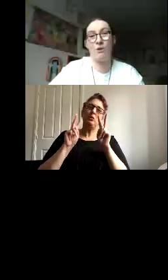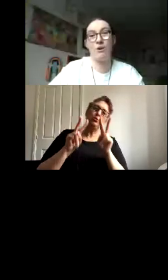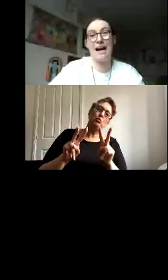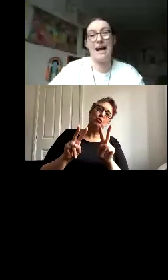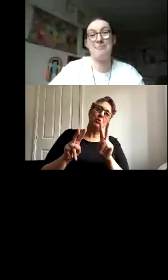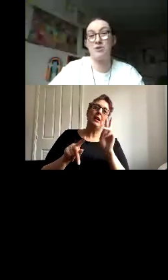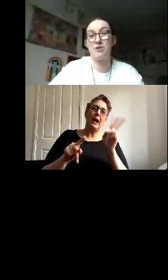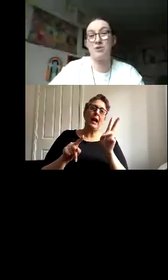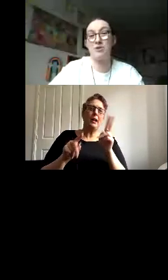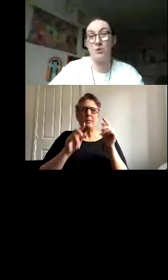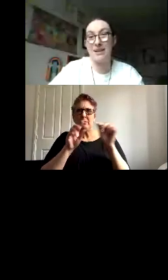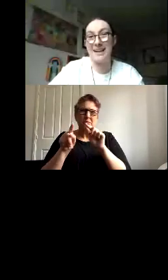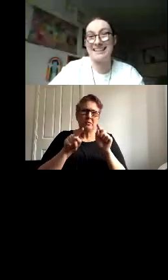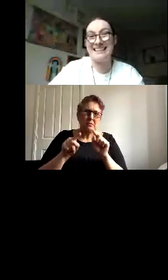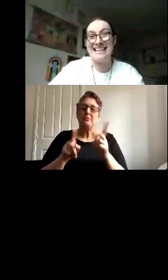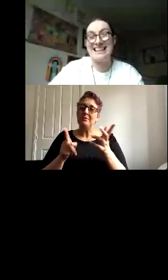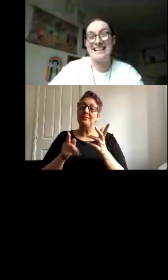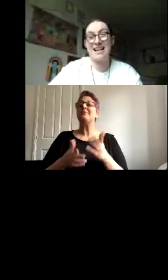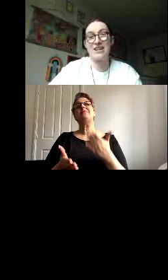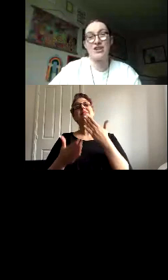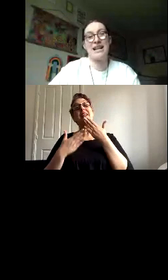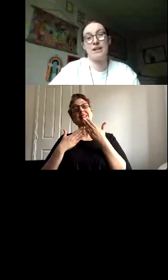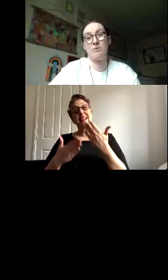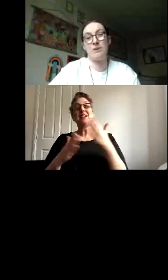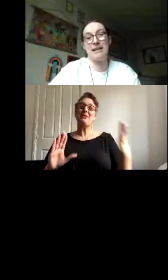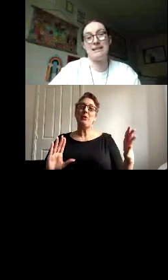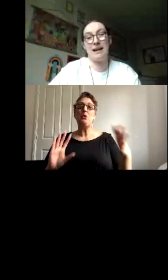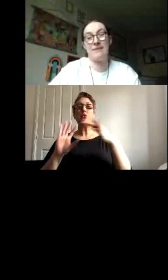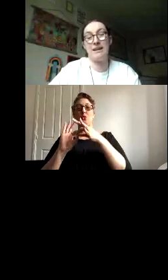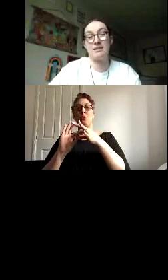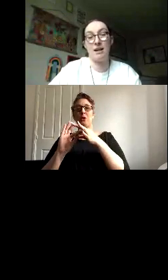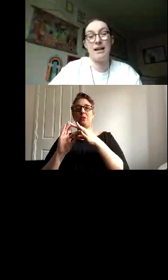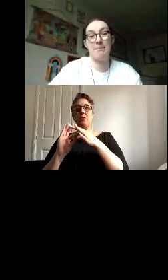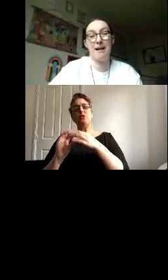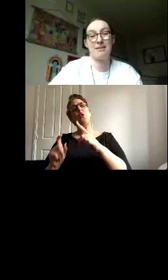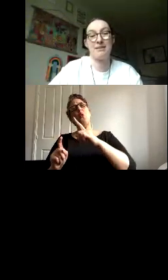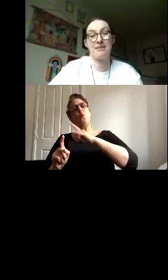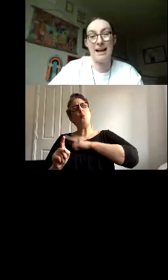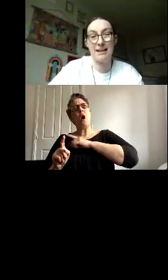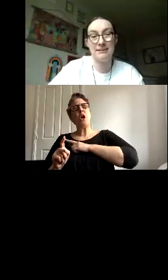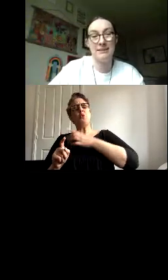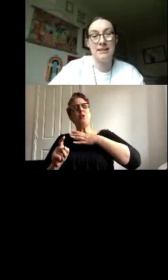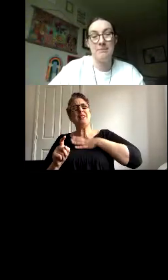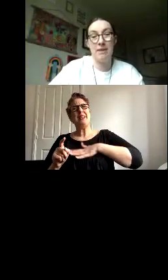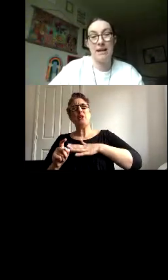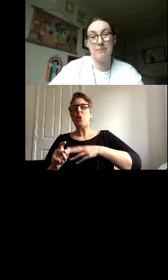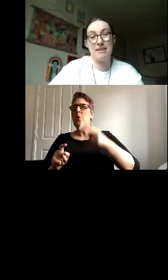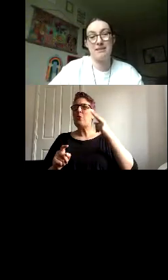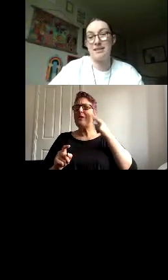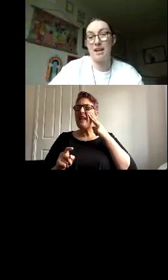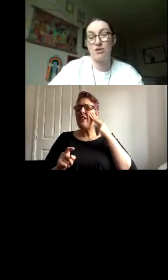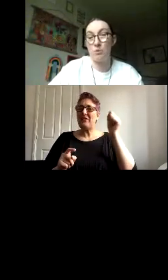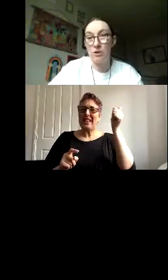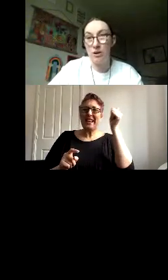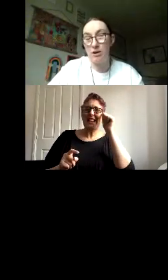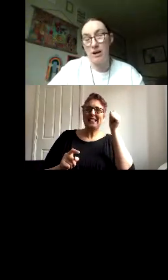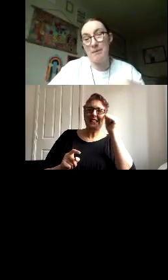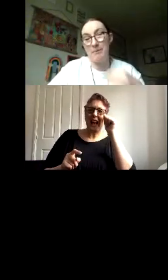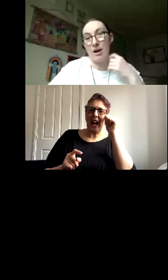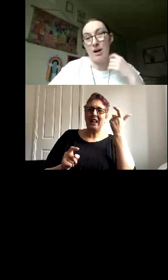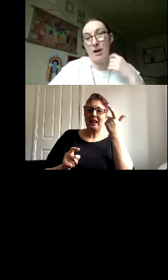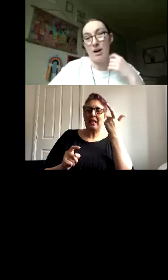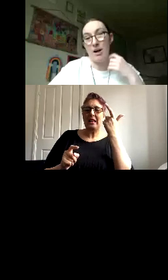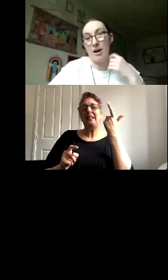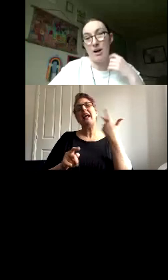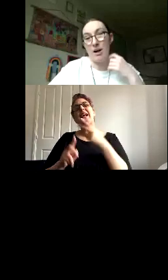much for joining this session. Why do we need deaf insight in palliative care? My name is Natasha Wilcock. I'm